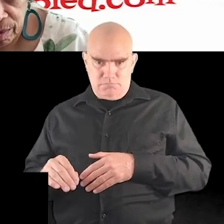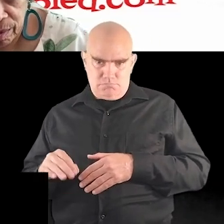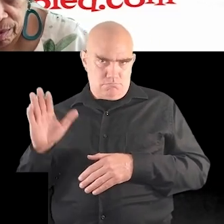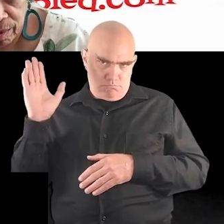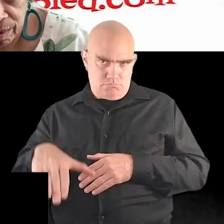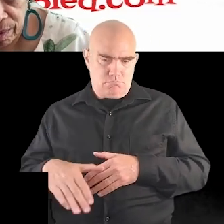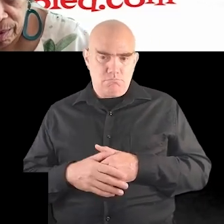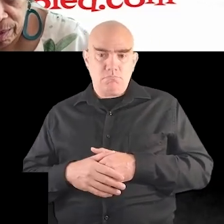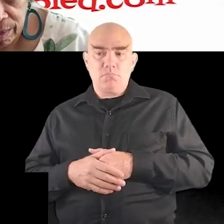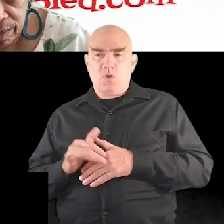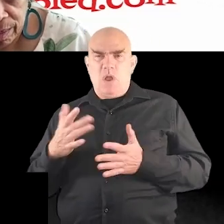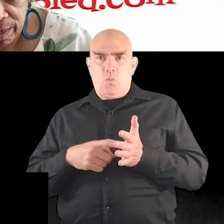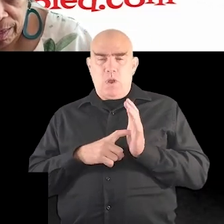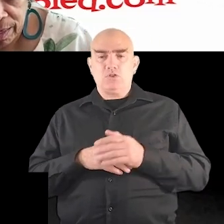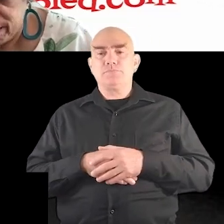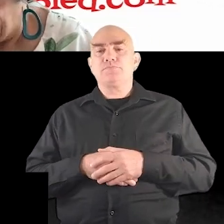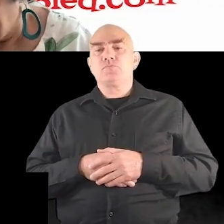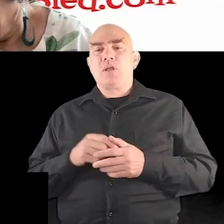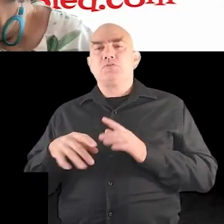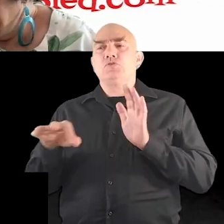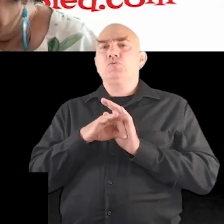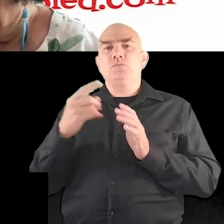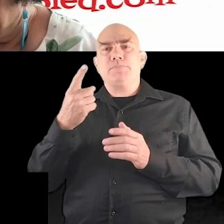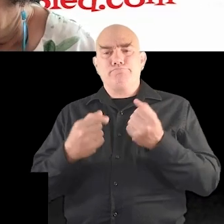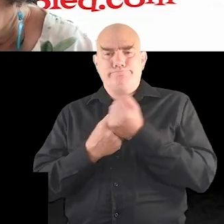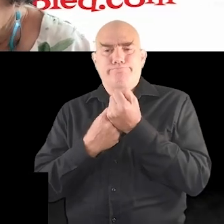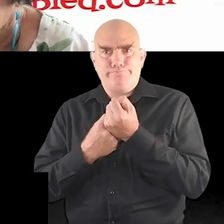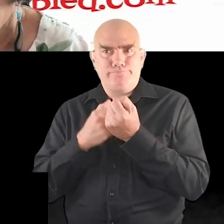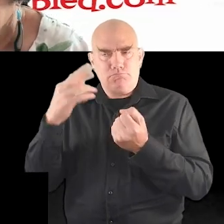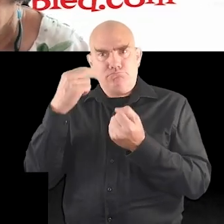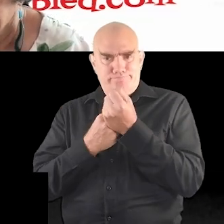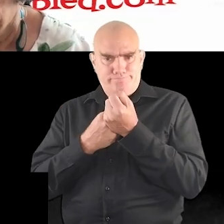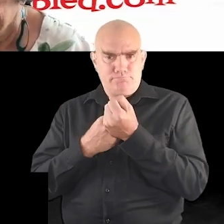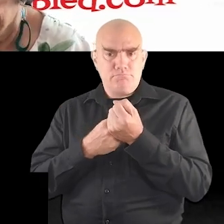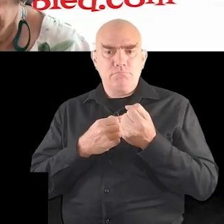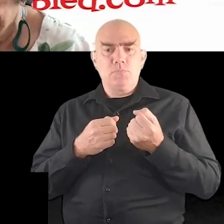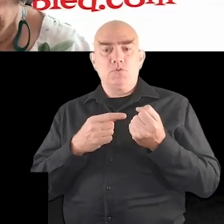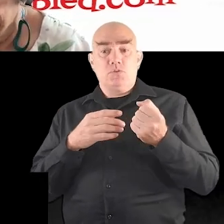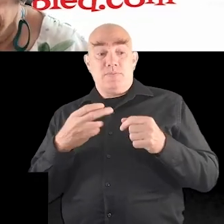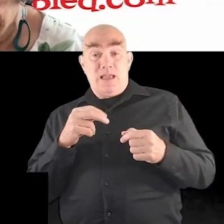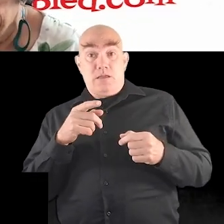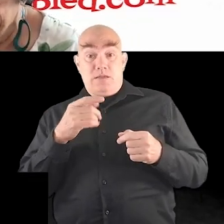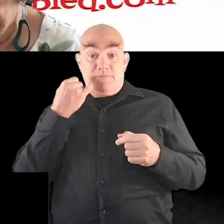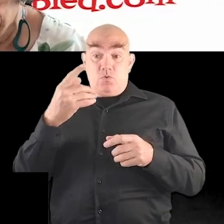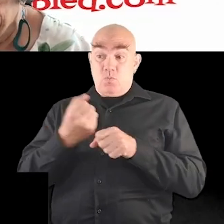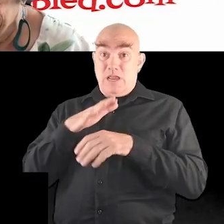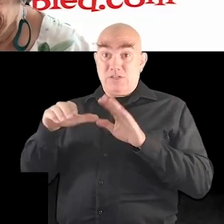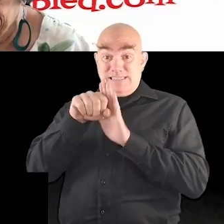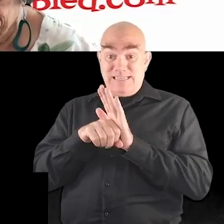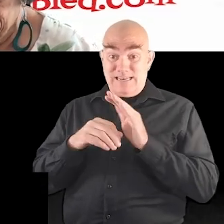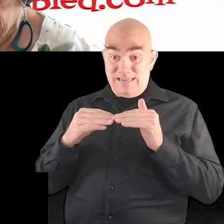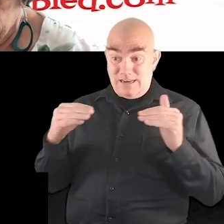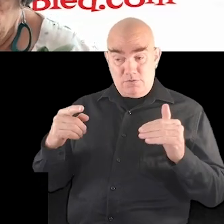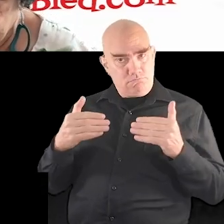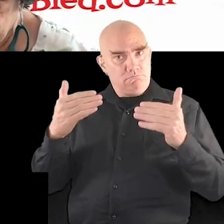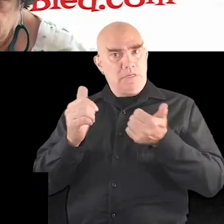user, 100% of mobility. That's what it requires. You have to choose a platform. You choose that platform, and if you win on